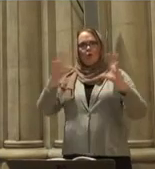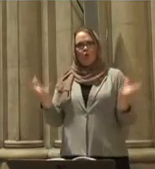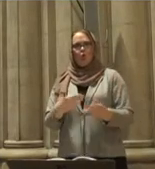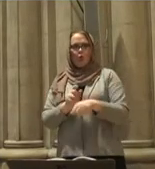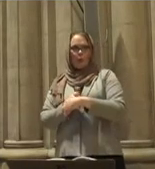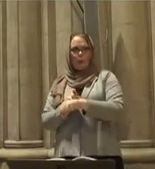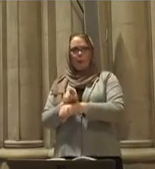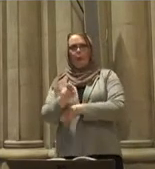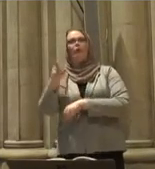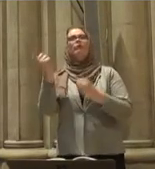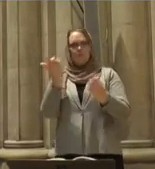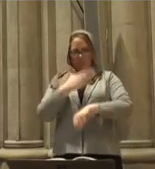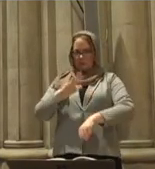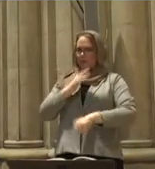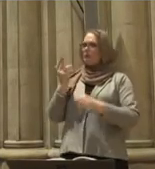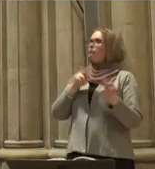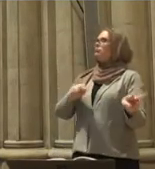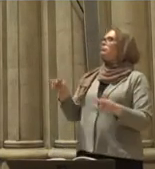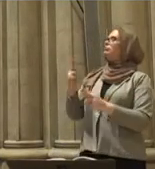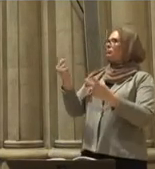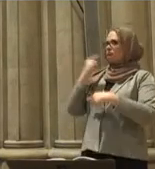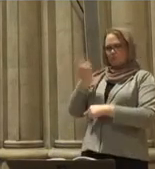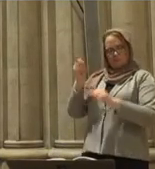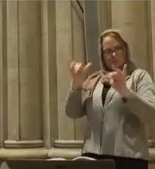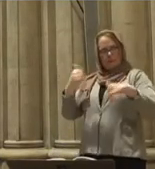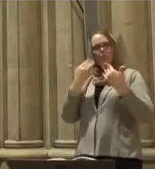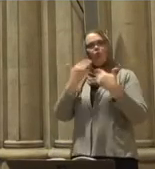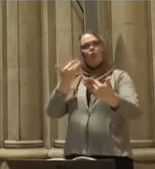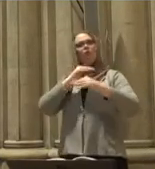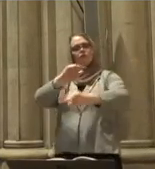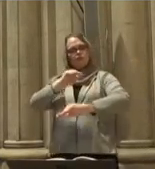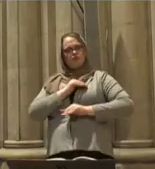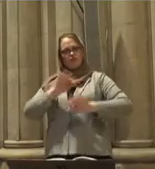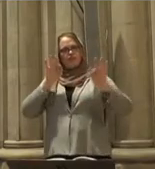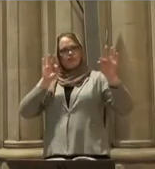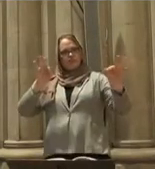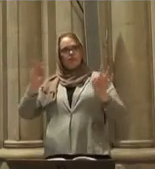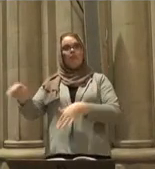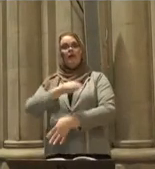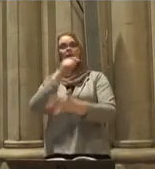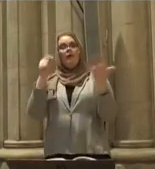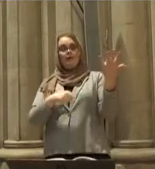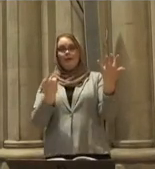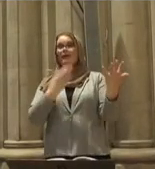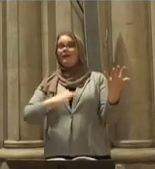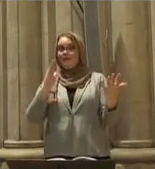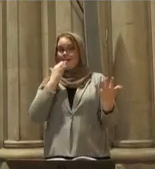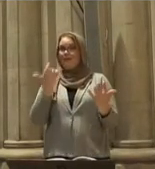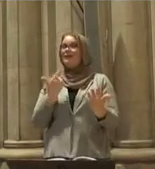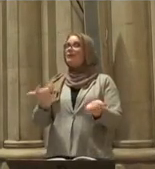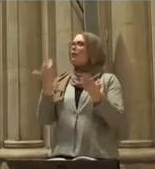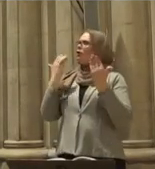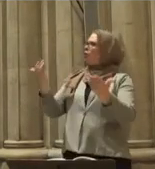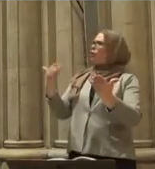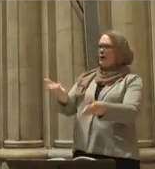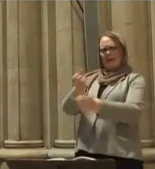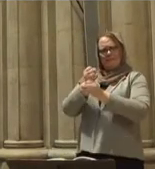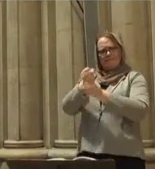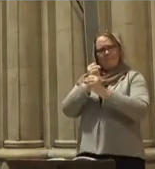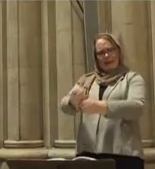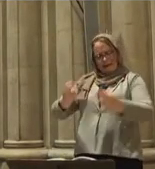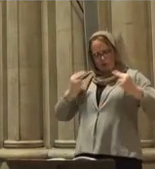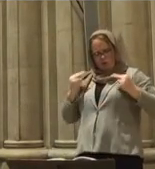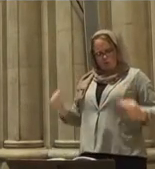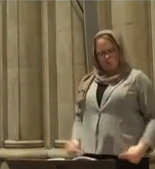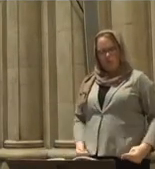good. Then God said, let us make humankind in our own image, according to our